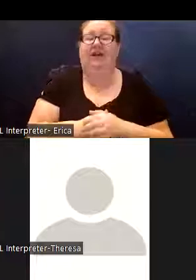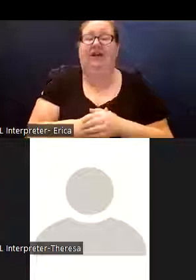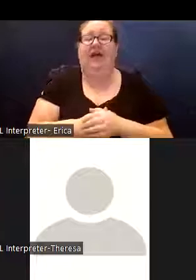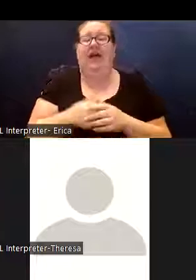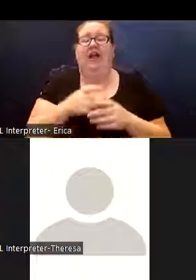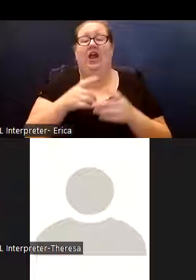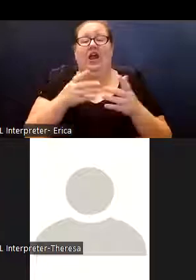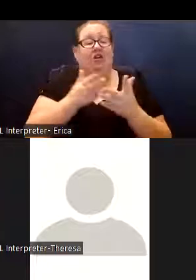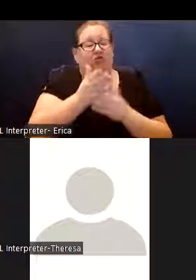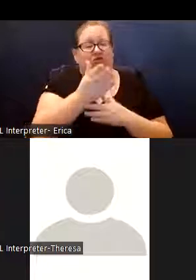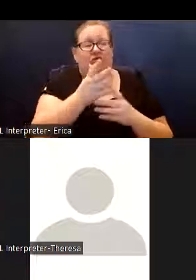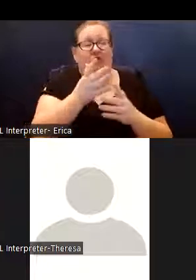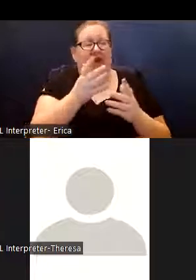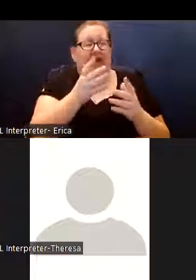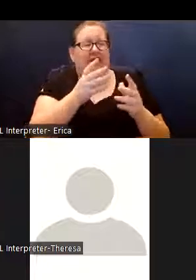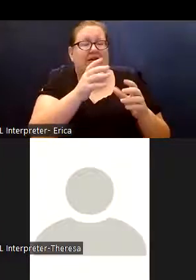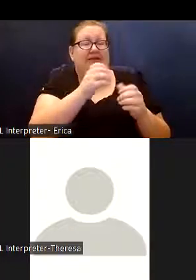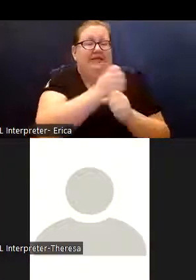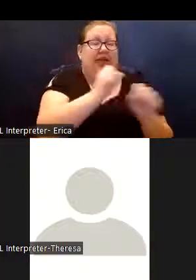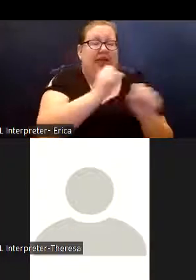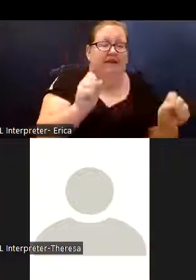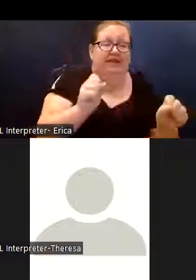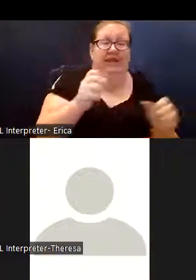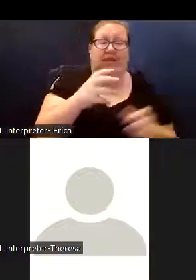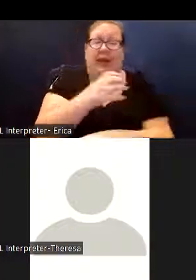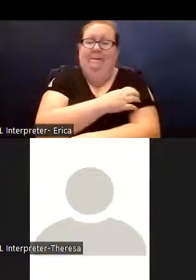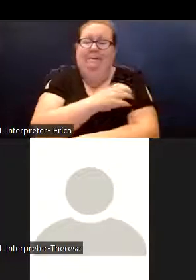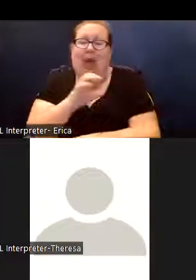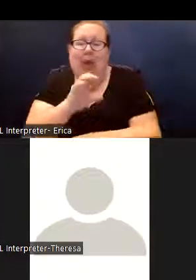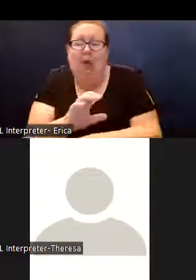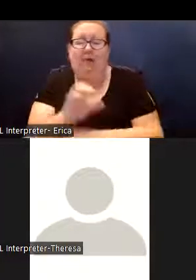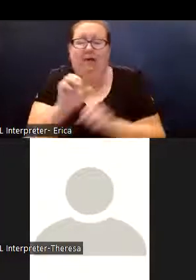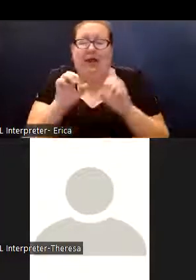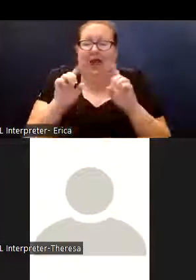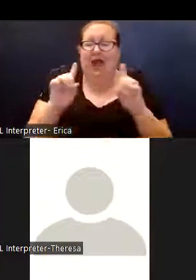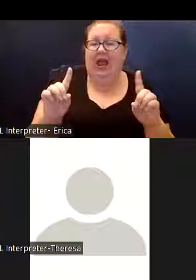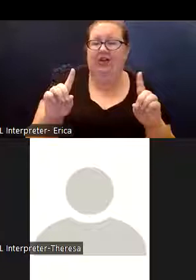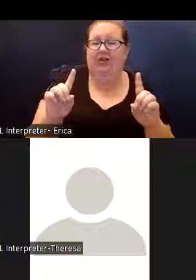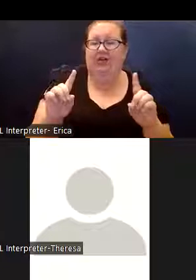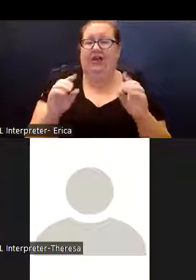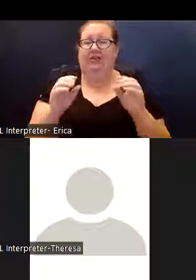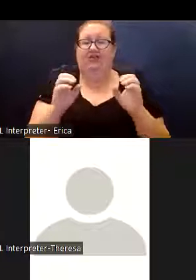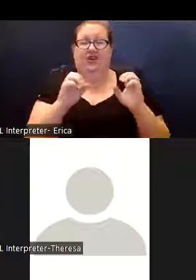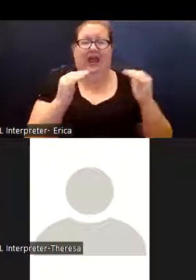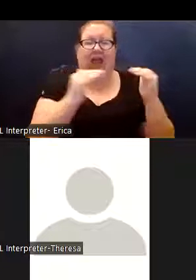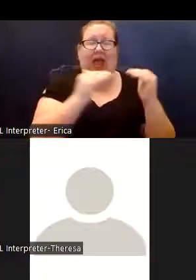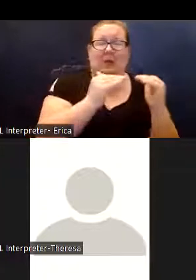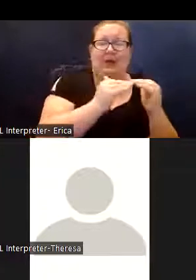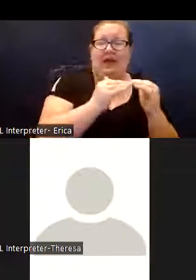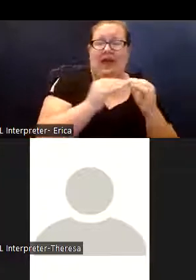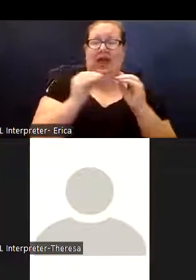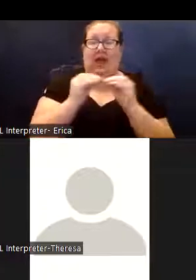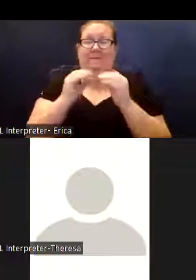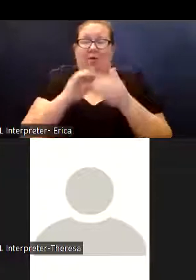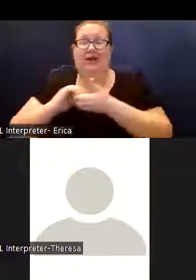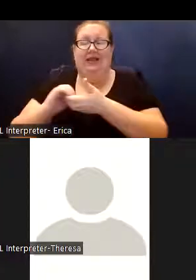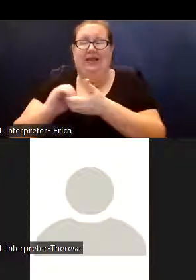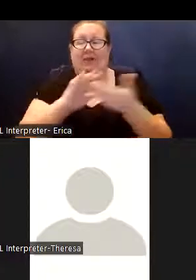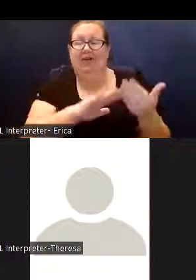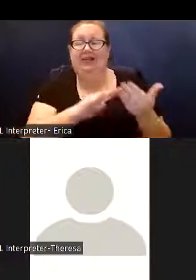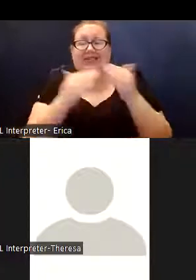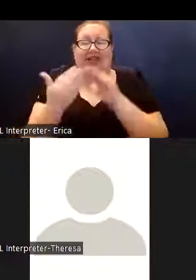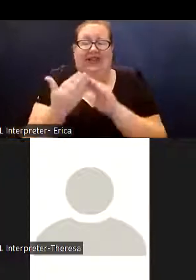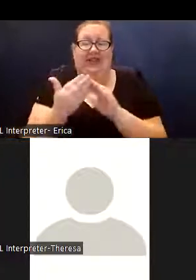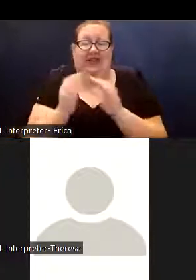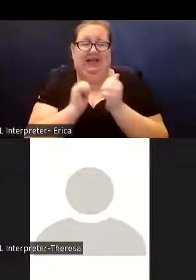of equity, empowerment, education, and how we can be more of a collaborative city. So the process, in a